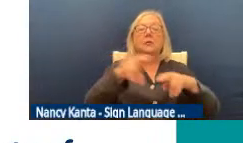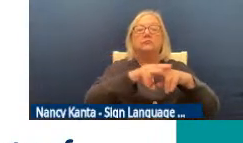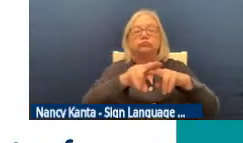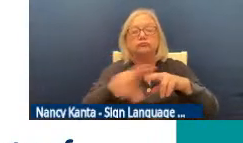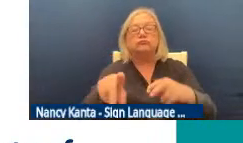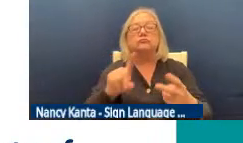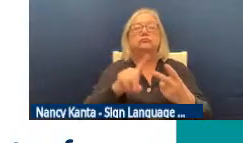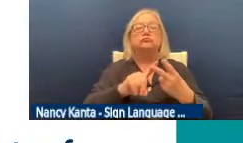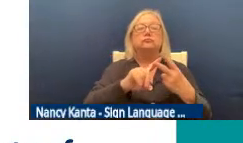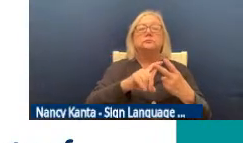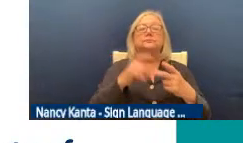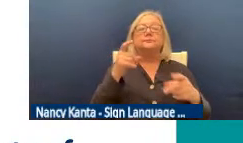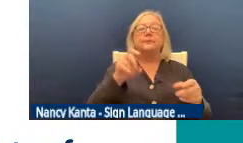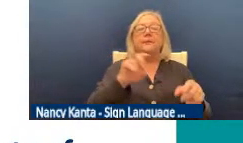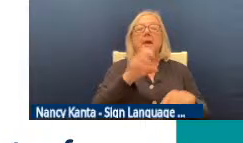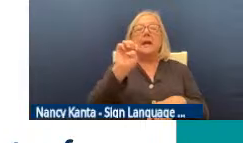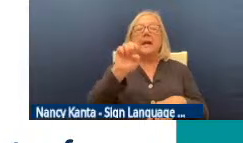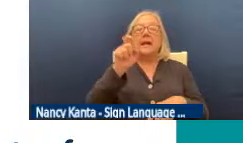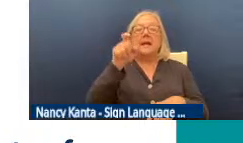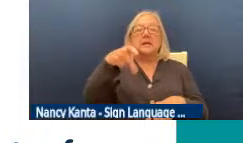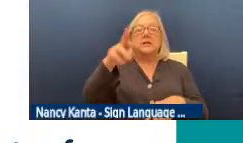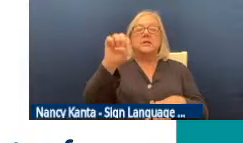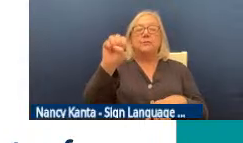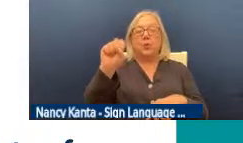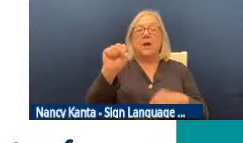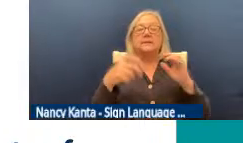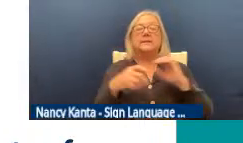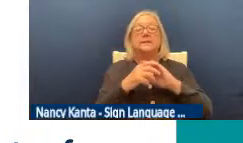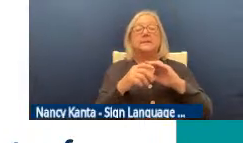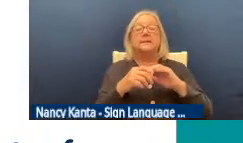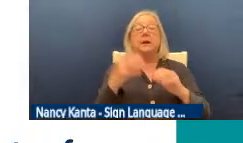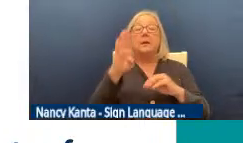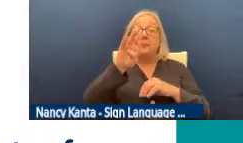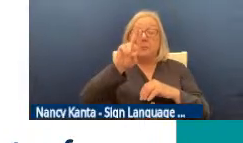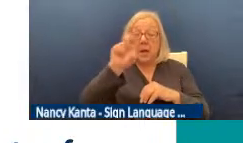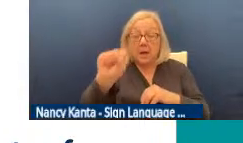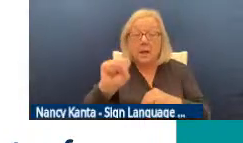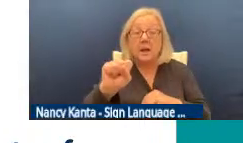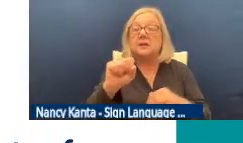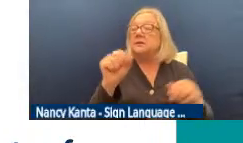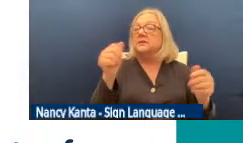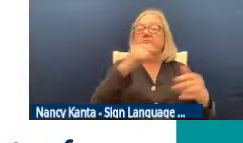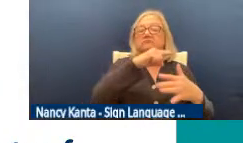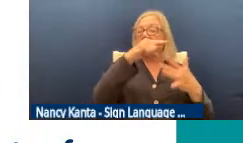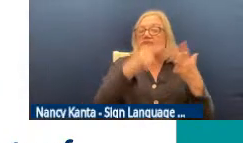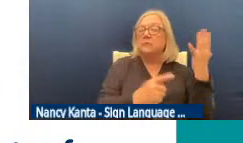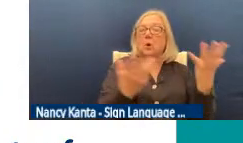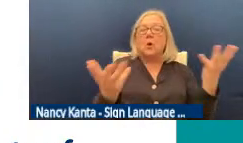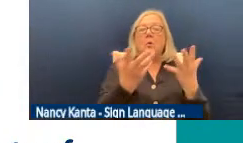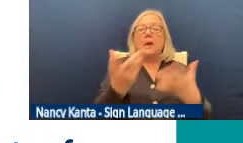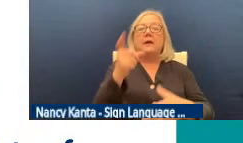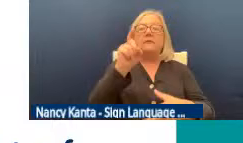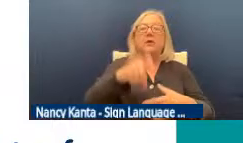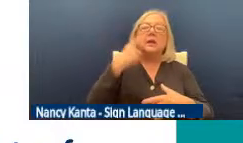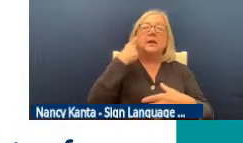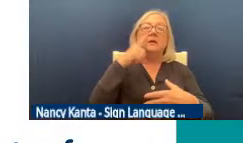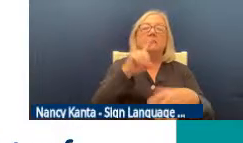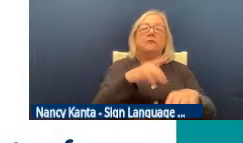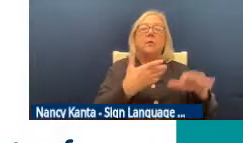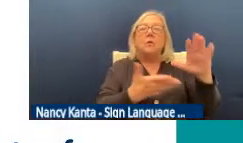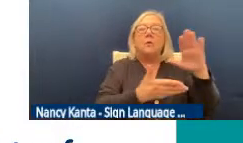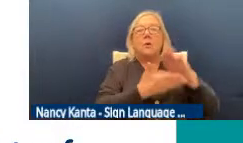As one imagine, it includes all of the things that go into making the daily operations happen. So labor cost for